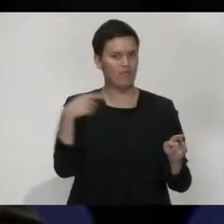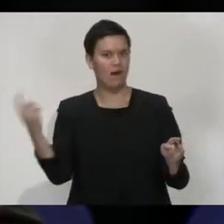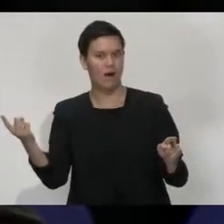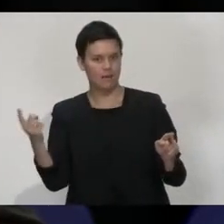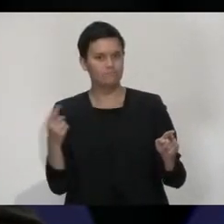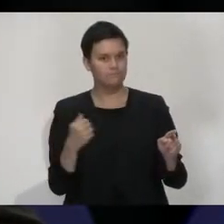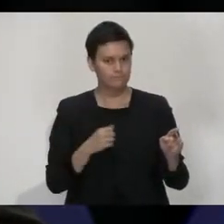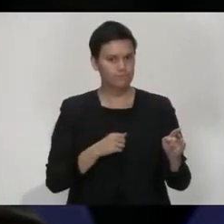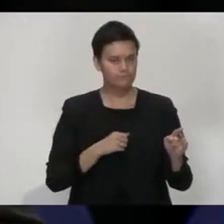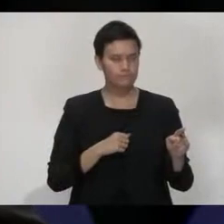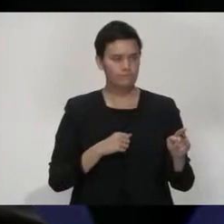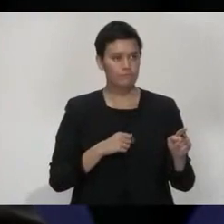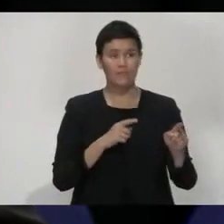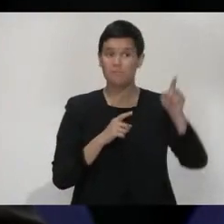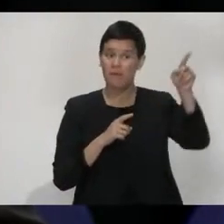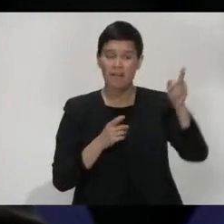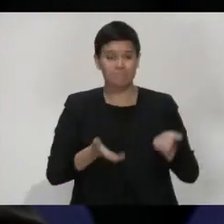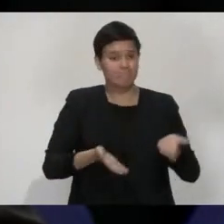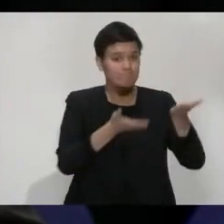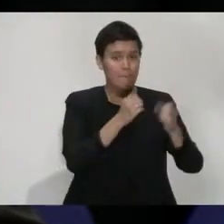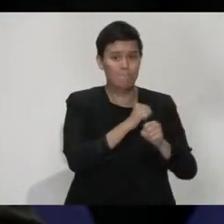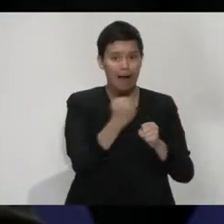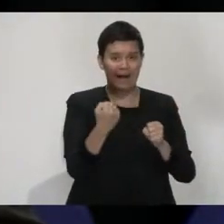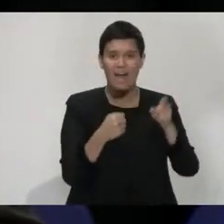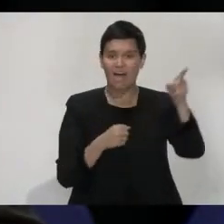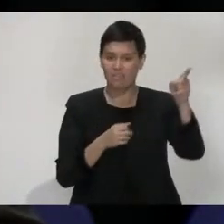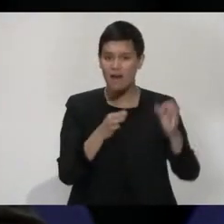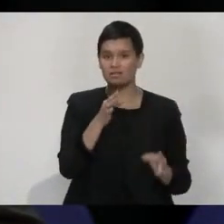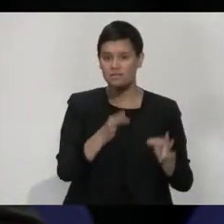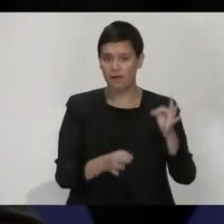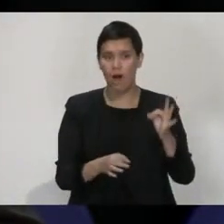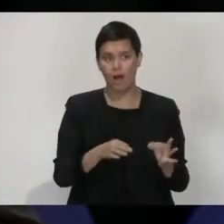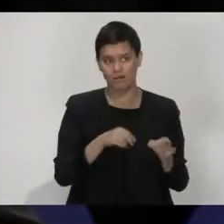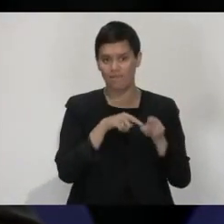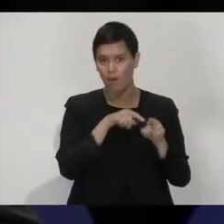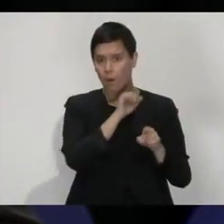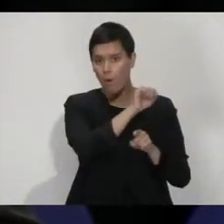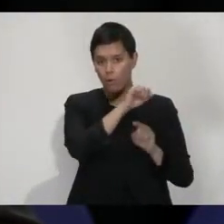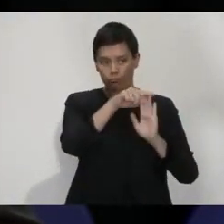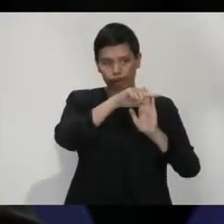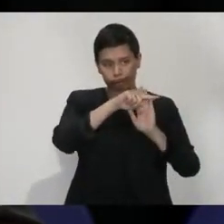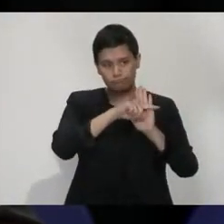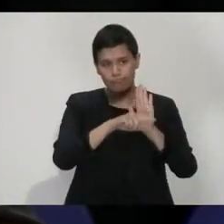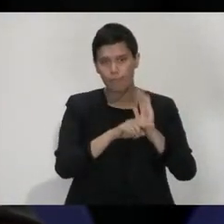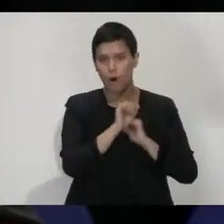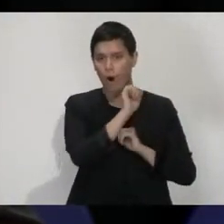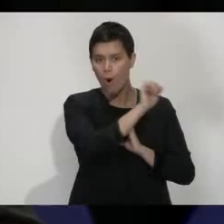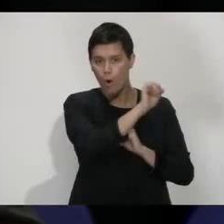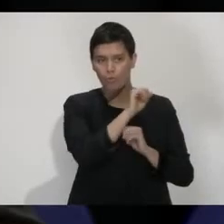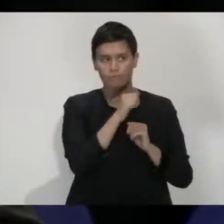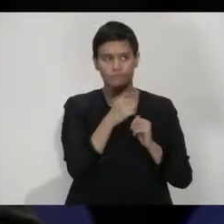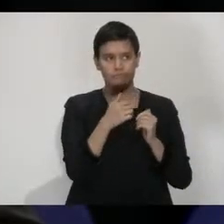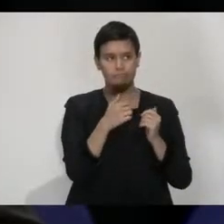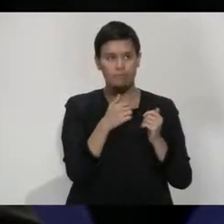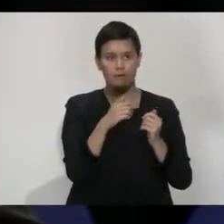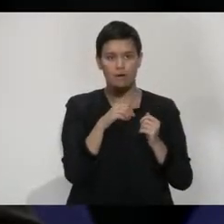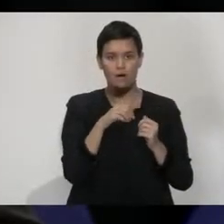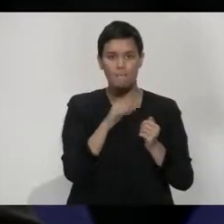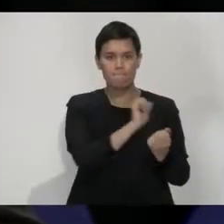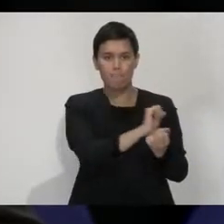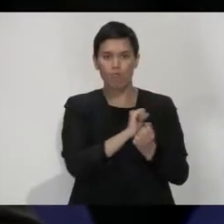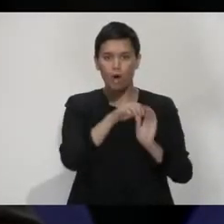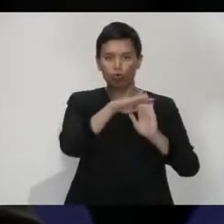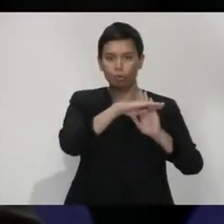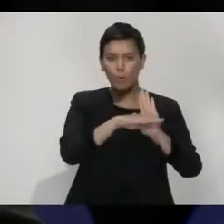sets. Look, banks make those decisions still based on their own criteria, their own prudent lending rules that they have to be involved